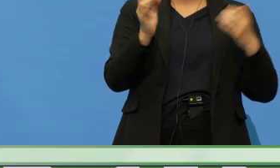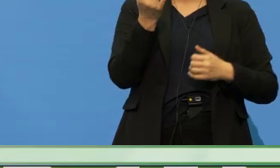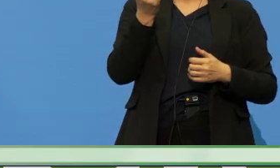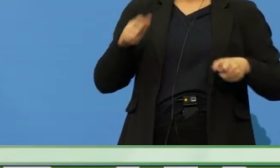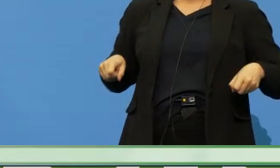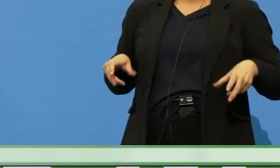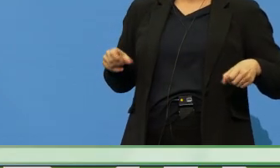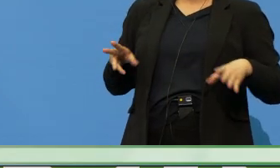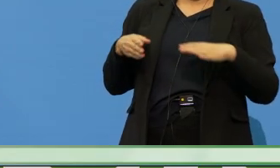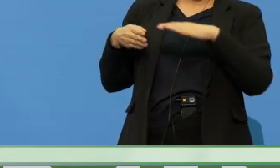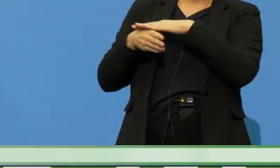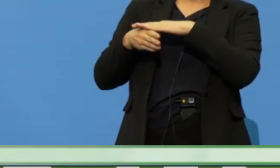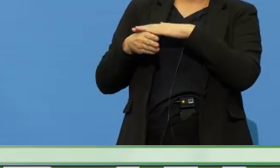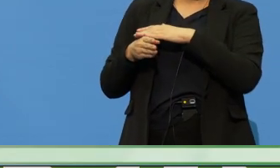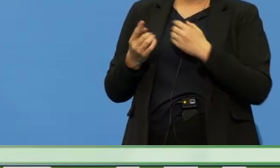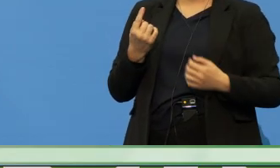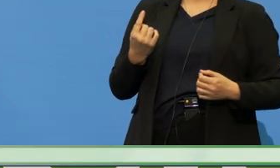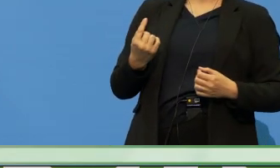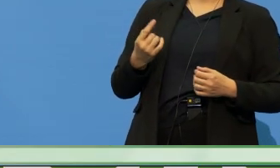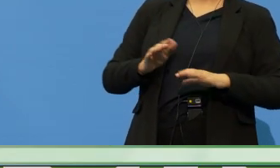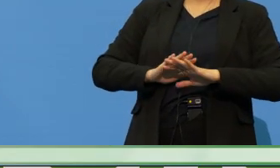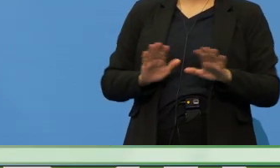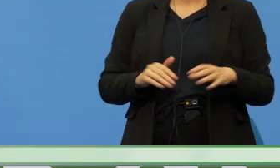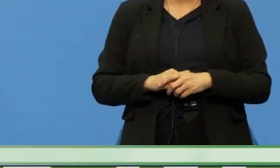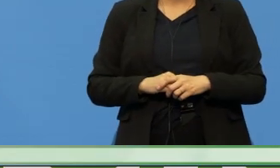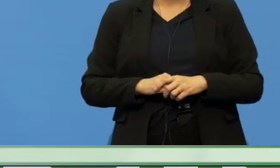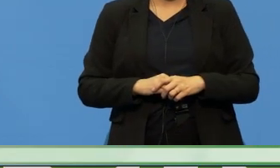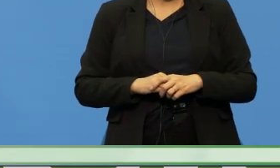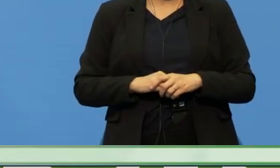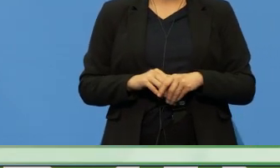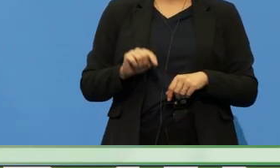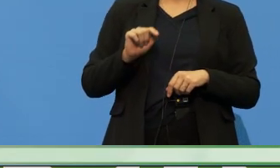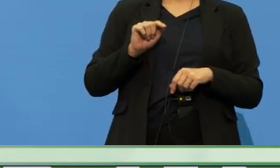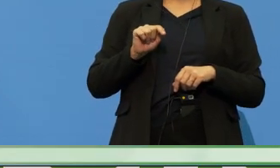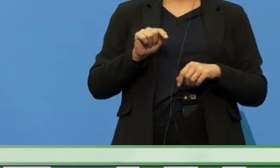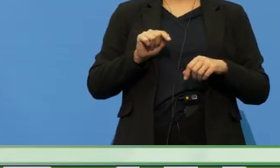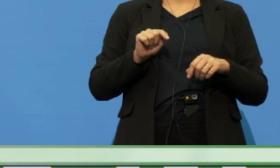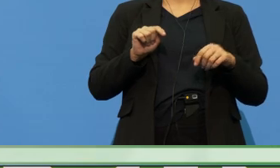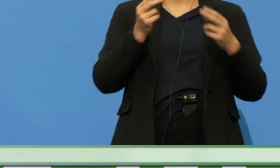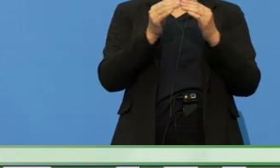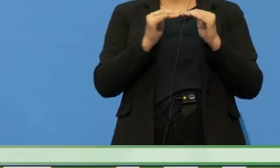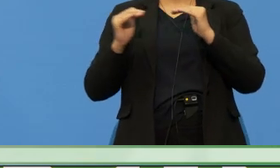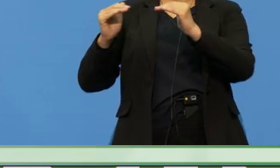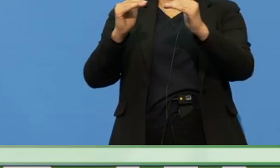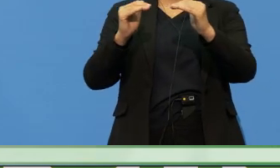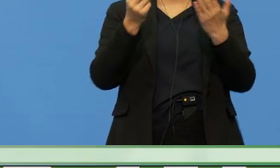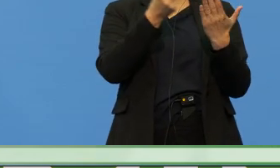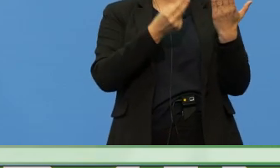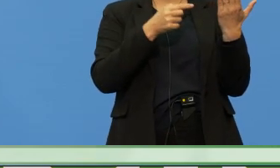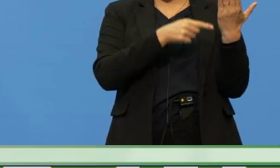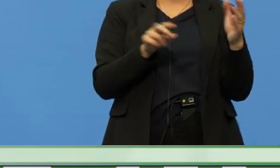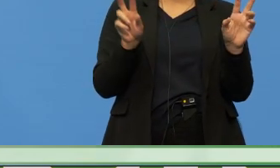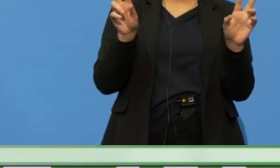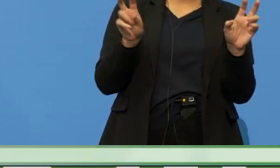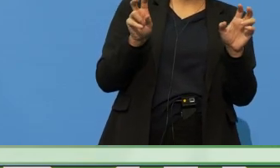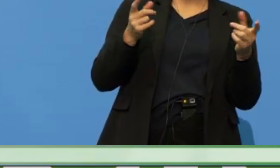accessibility. Universal design can also be practiced and understood as a tool on different levels. It can be